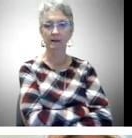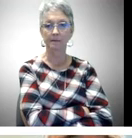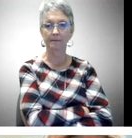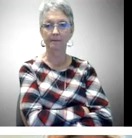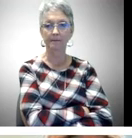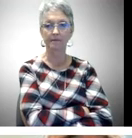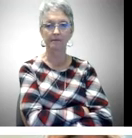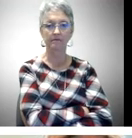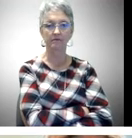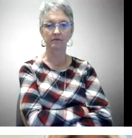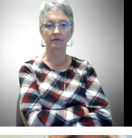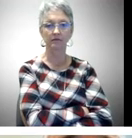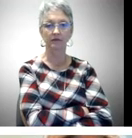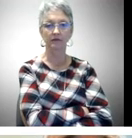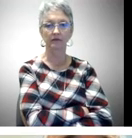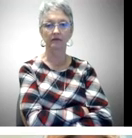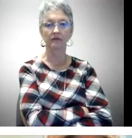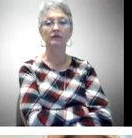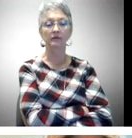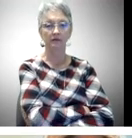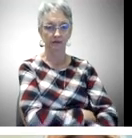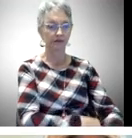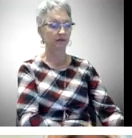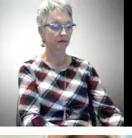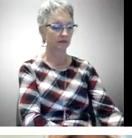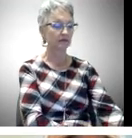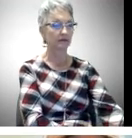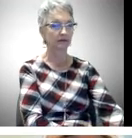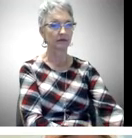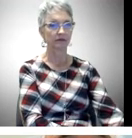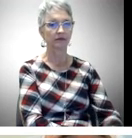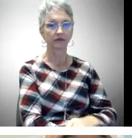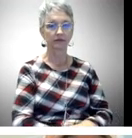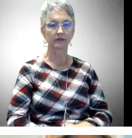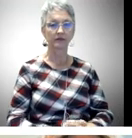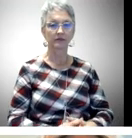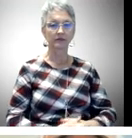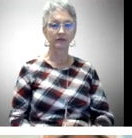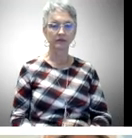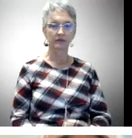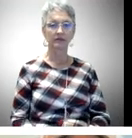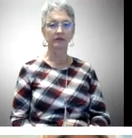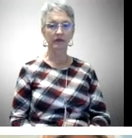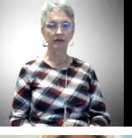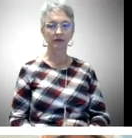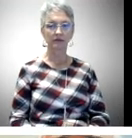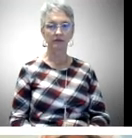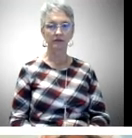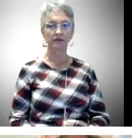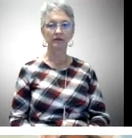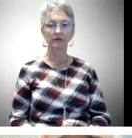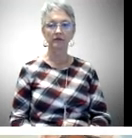court ordered the use of supported decision-making instead of full guardianship. Next slide. And Jenny's case came out of